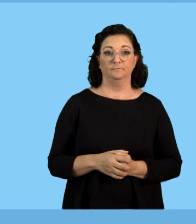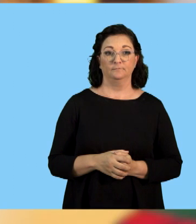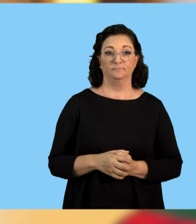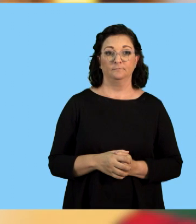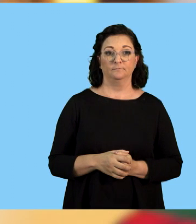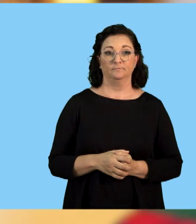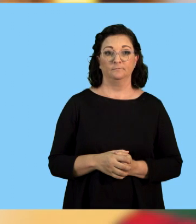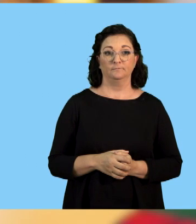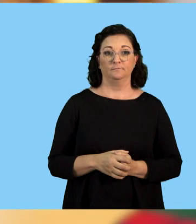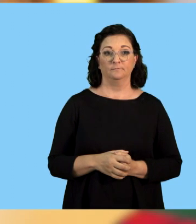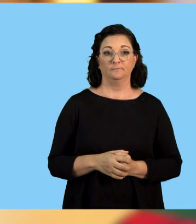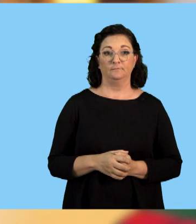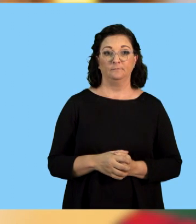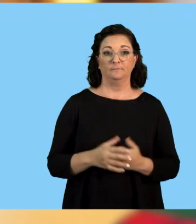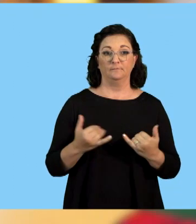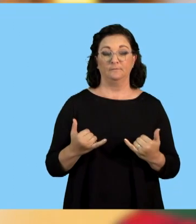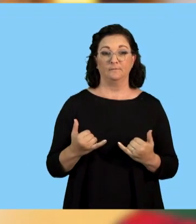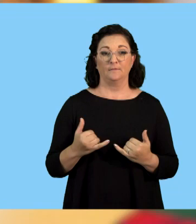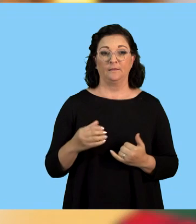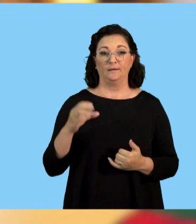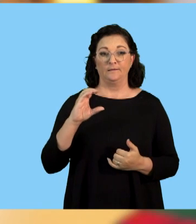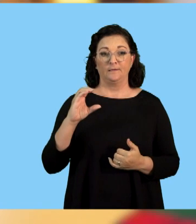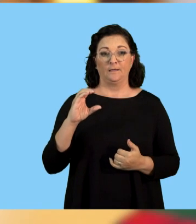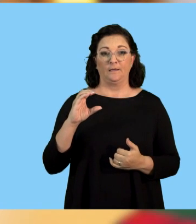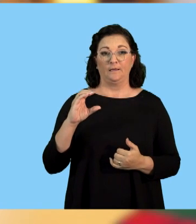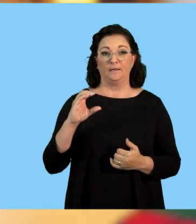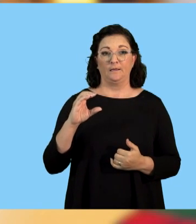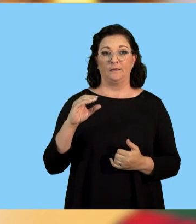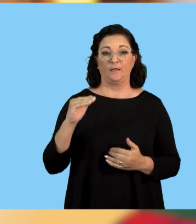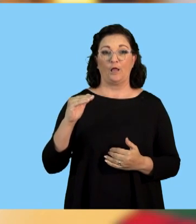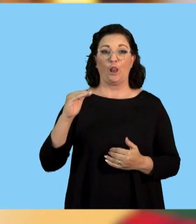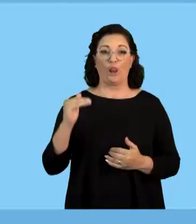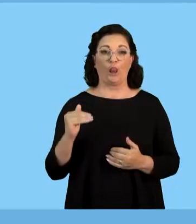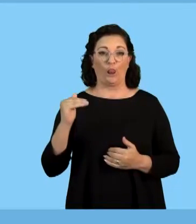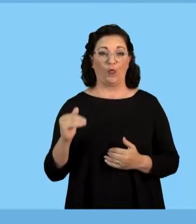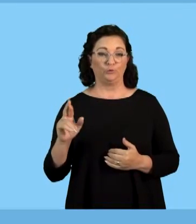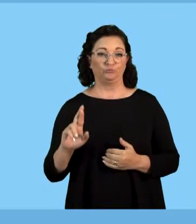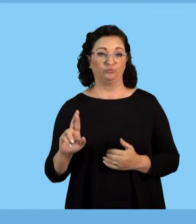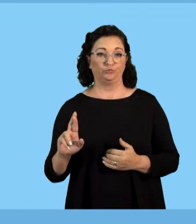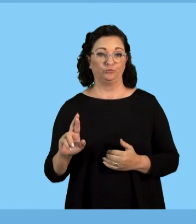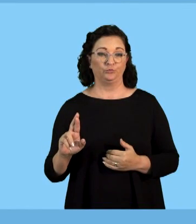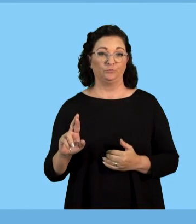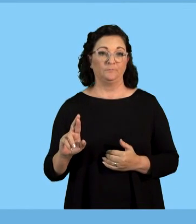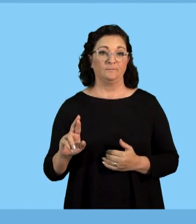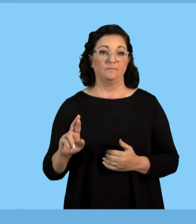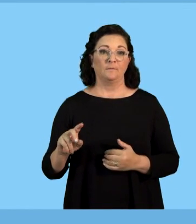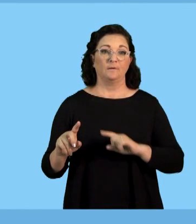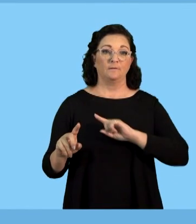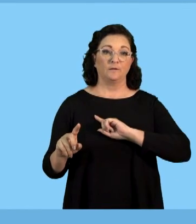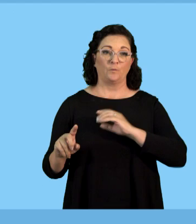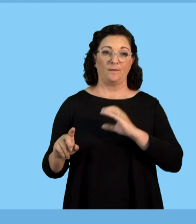current strength, the brighter the light bulb is going to be. So in this case, circuit C has the lowest resistance as compared to